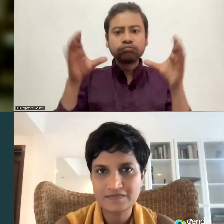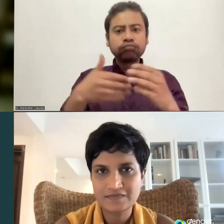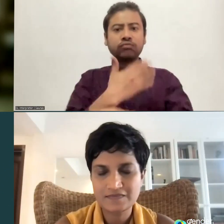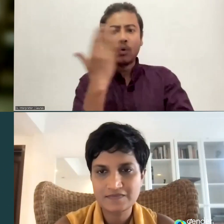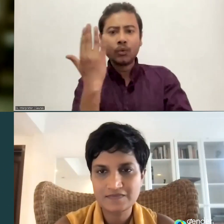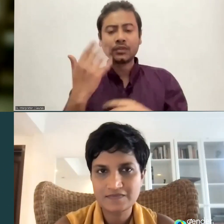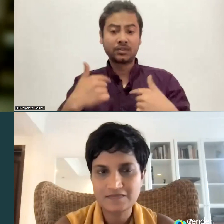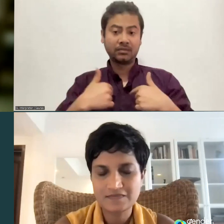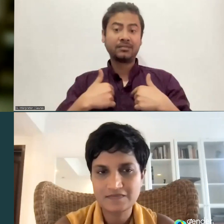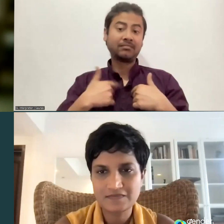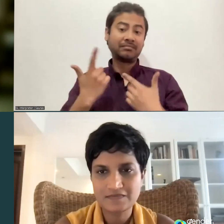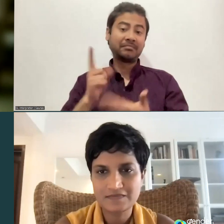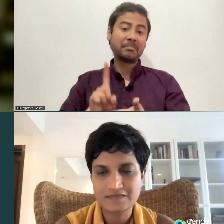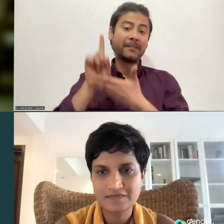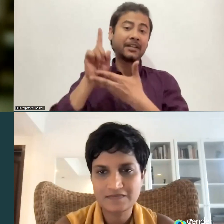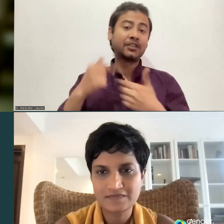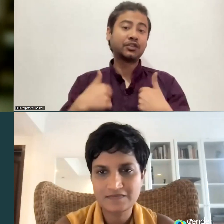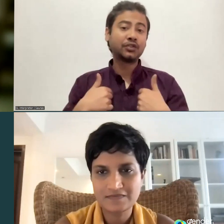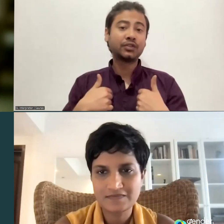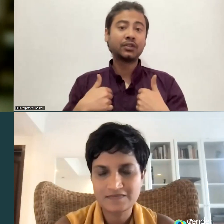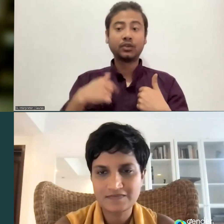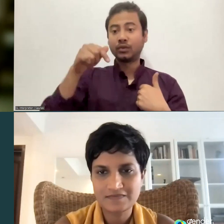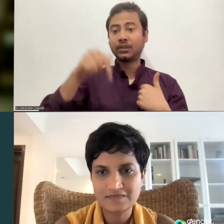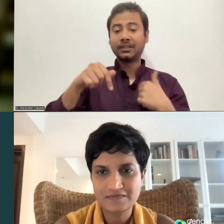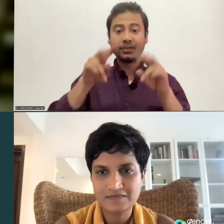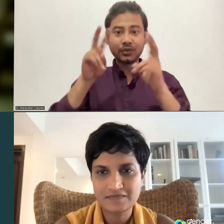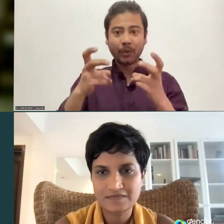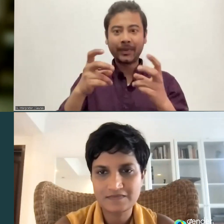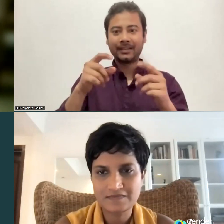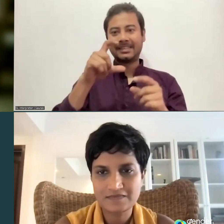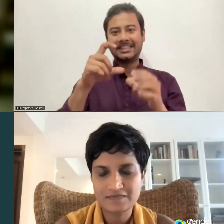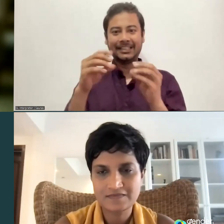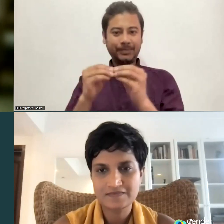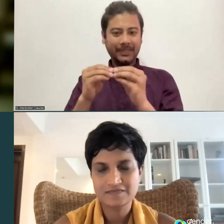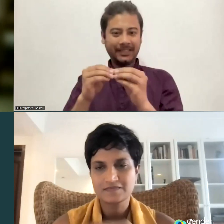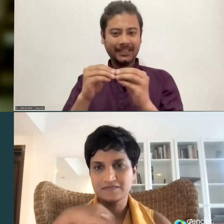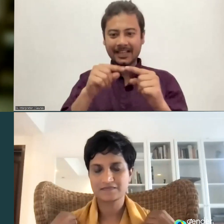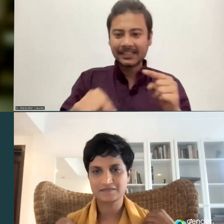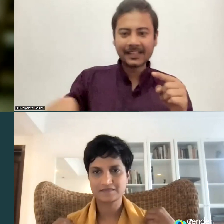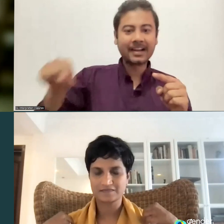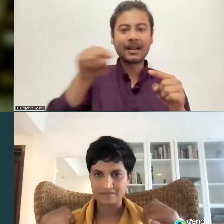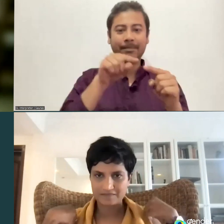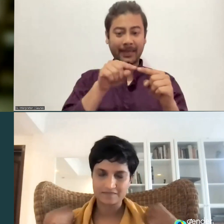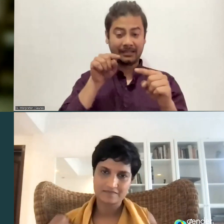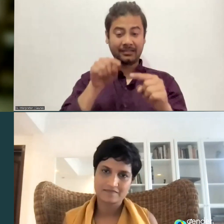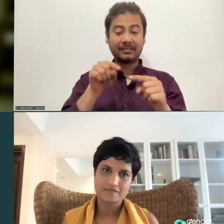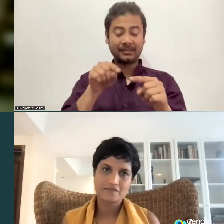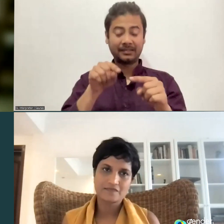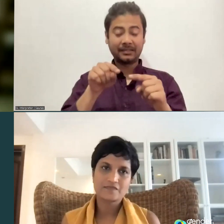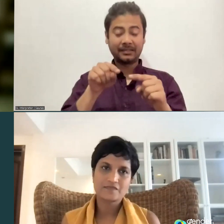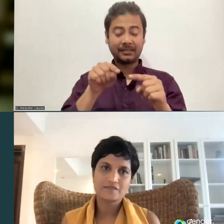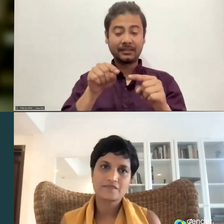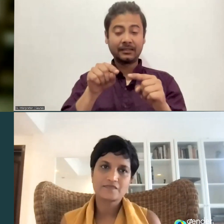like Circle Back, where we can actually have conversations with people who have such